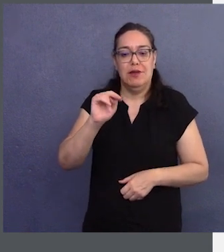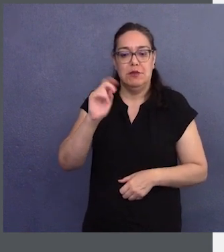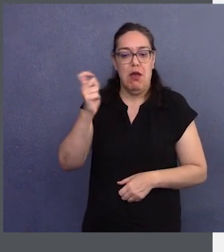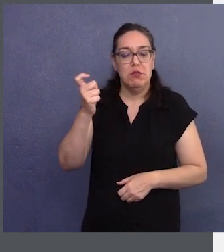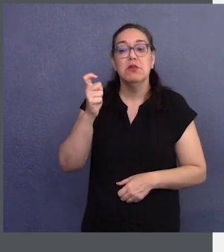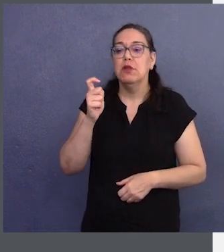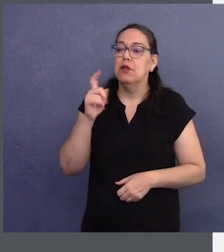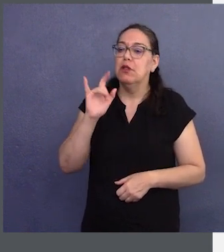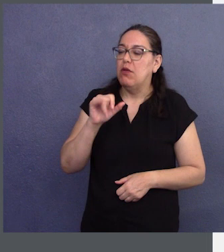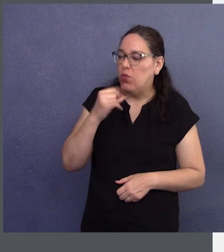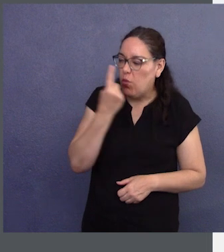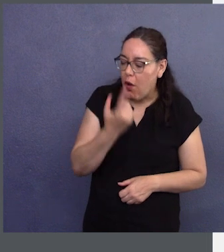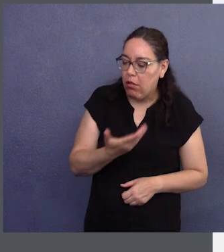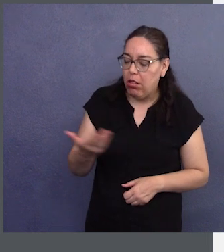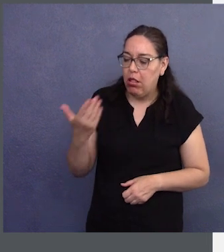those things we're in,